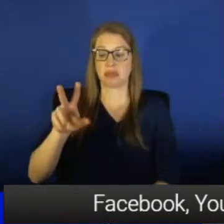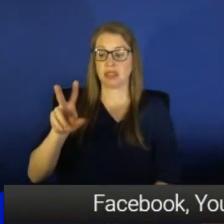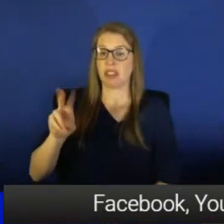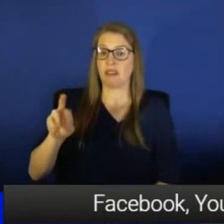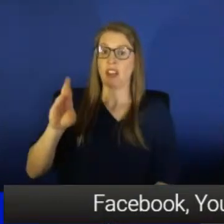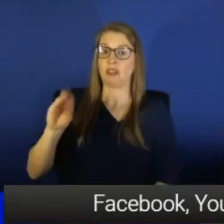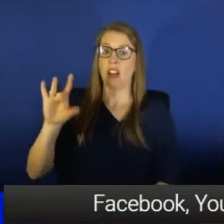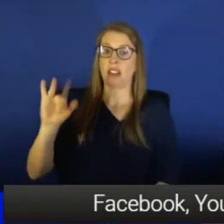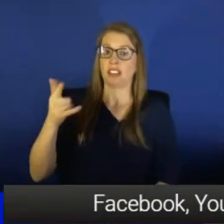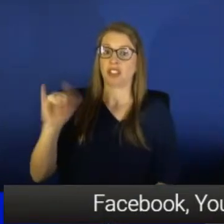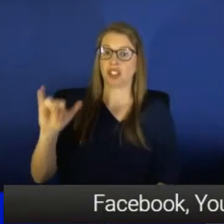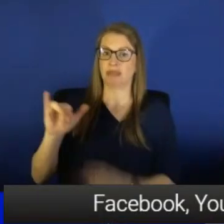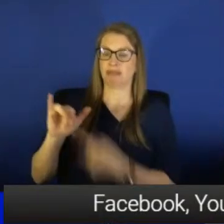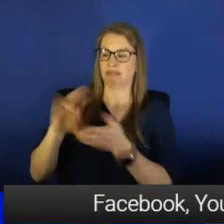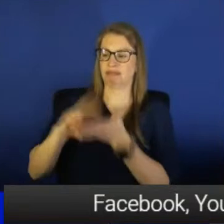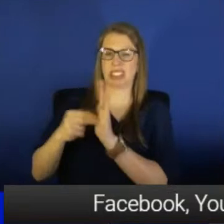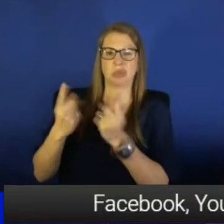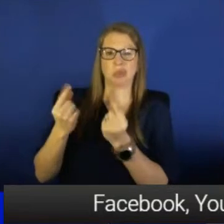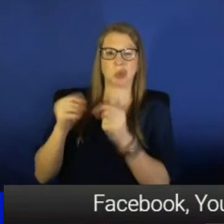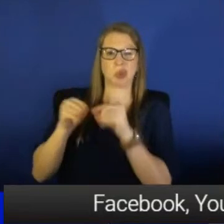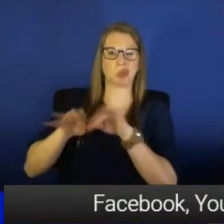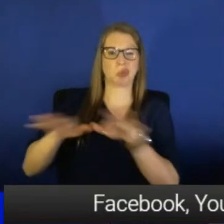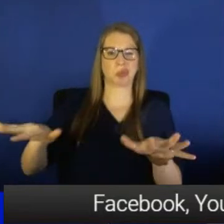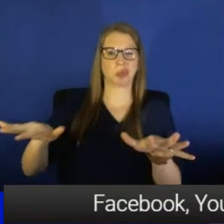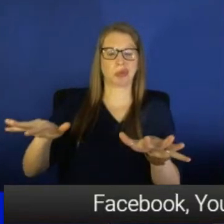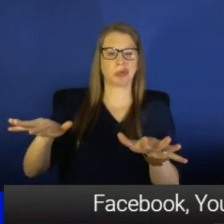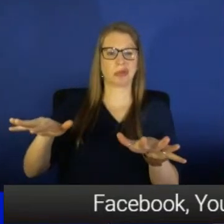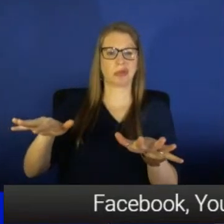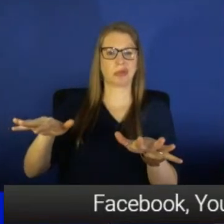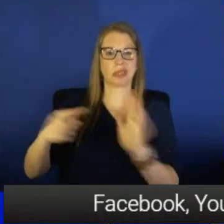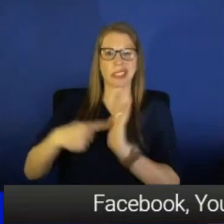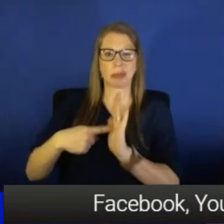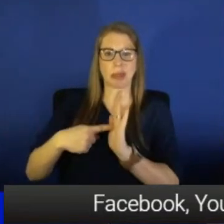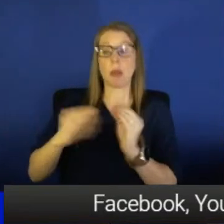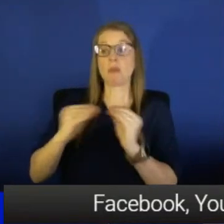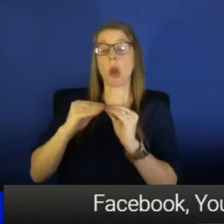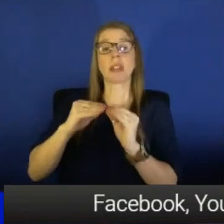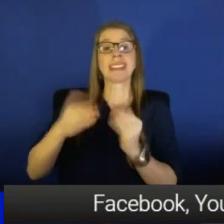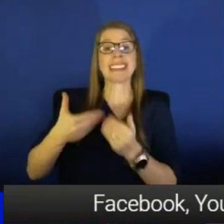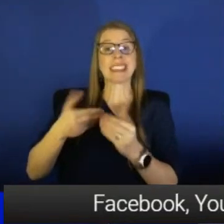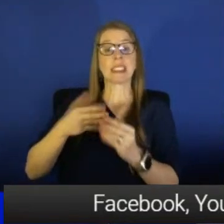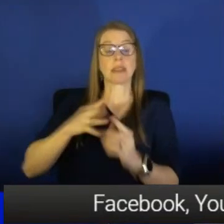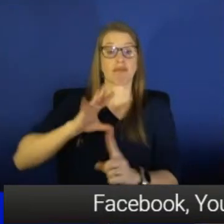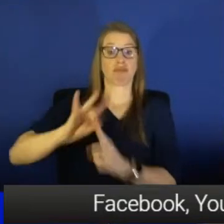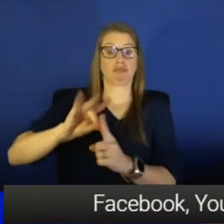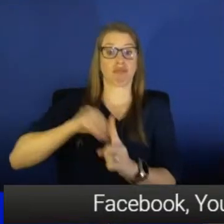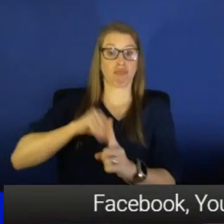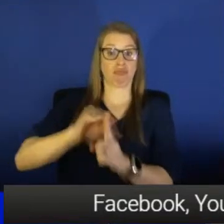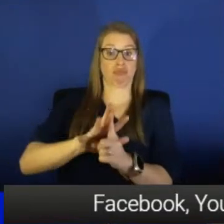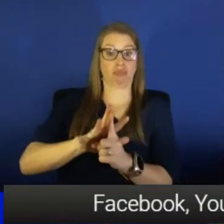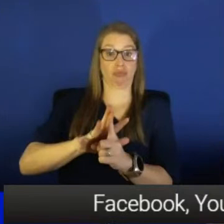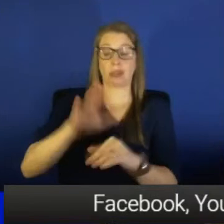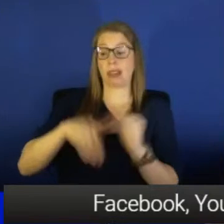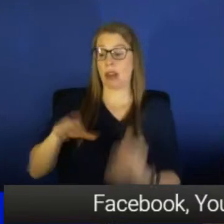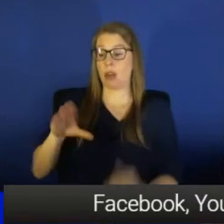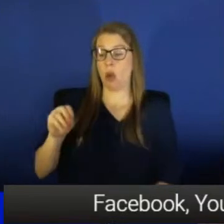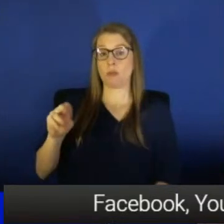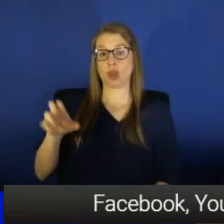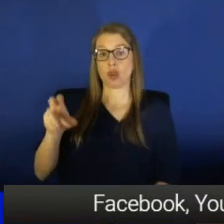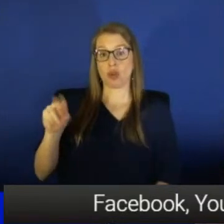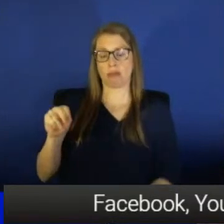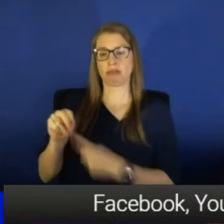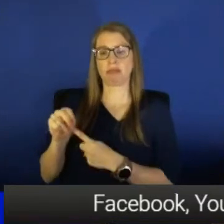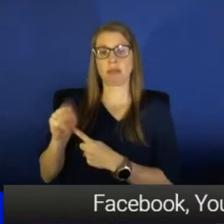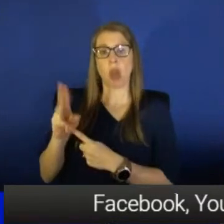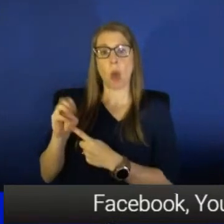the virus is doing. We've heard it's more transmissible than Omicron. We know that Omicron, they said, is less severe. Again, that is